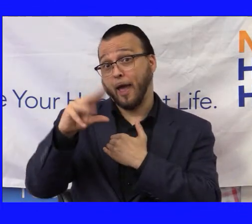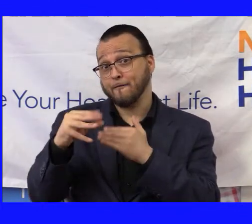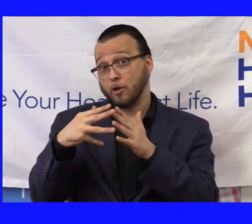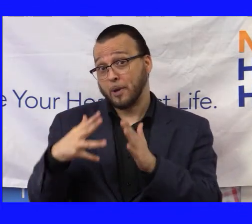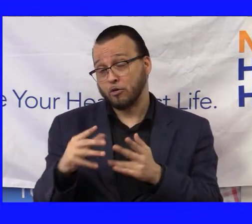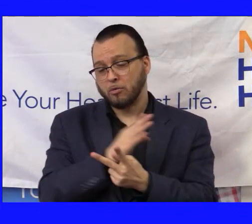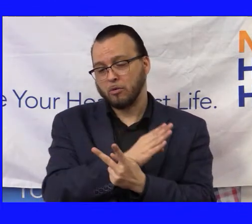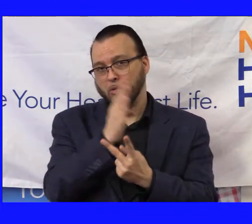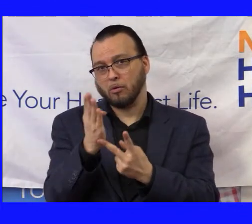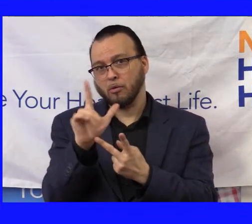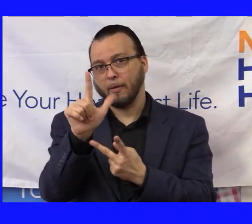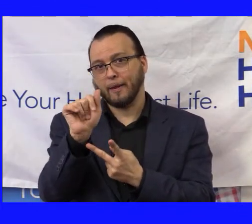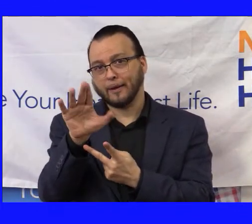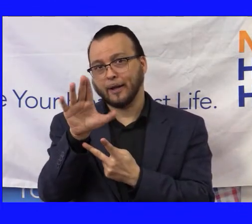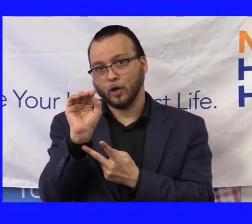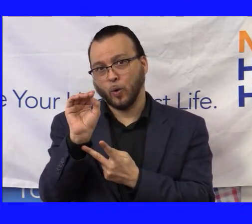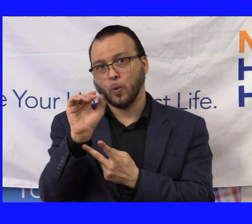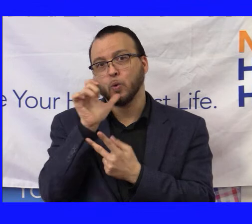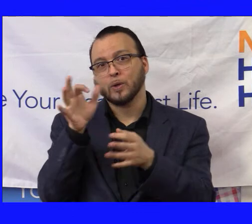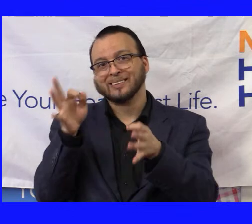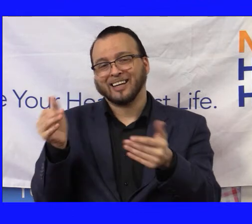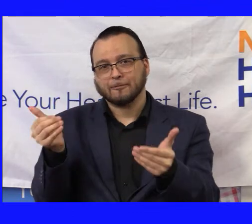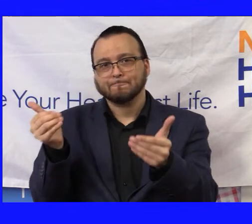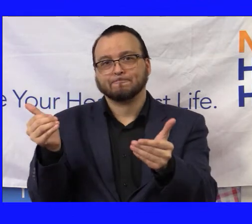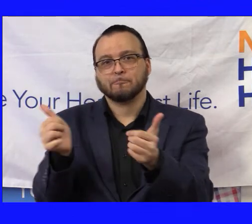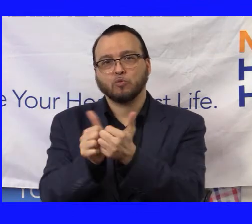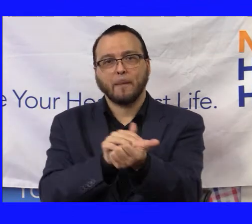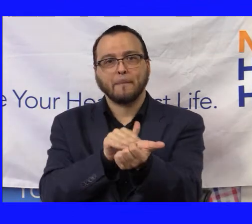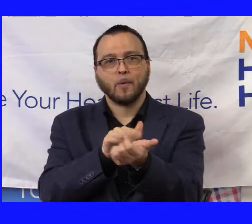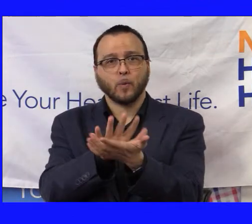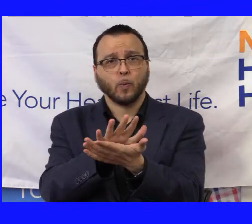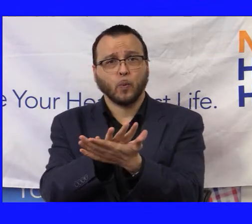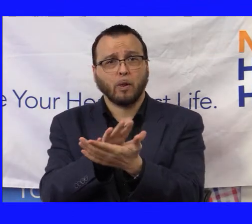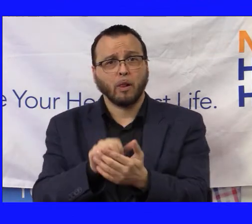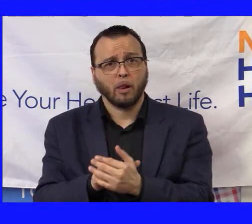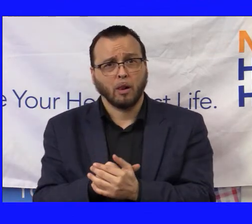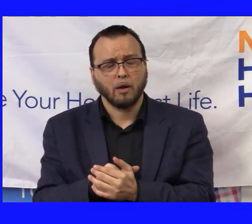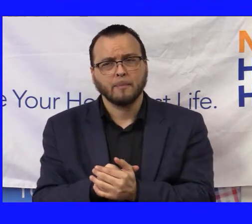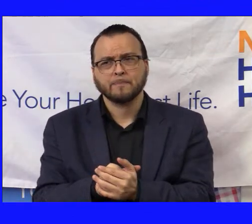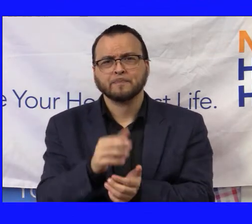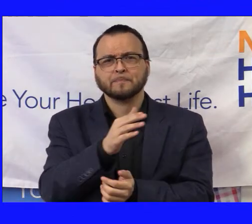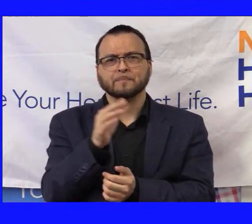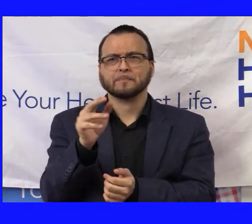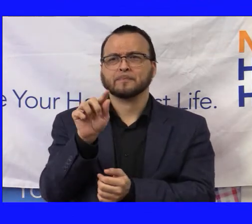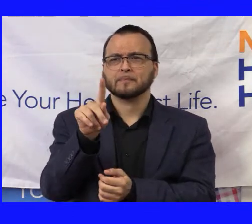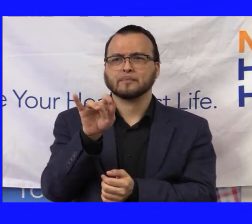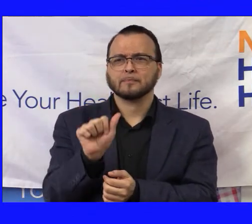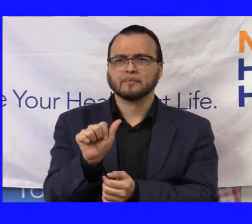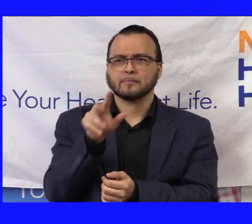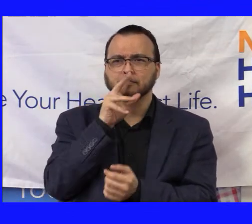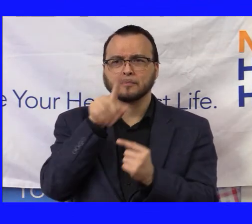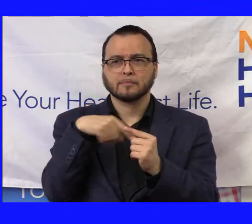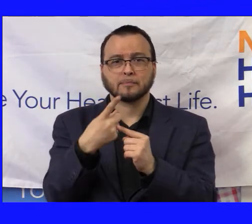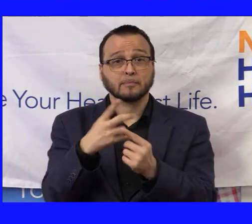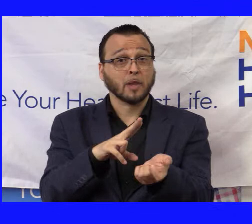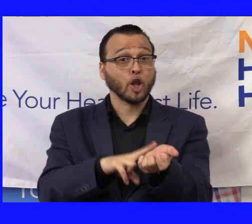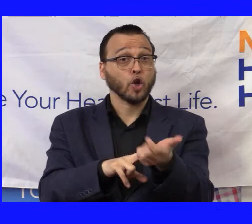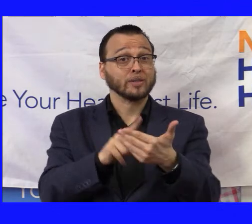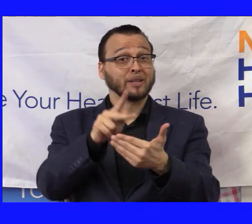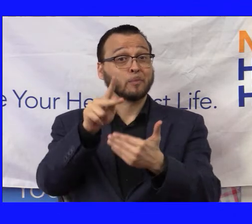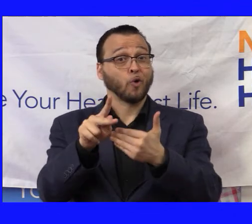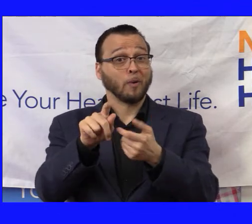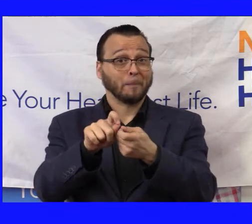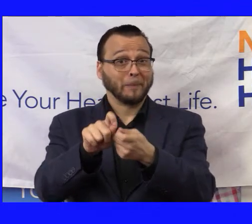and Latinos going into medical schools. But, you know, and Natalia can speak to the nursing programs in